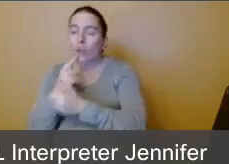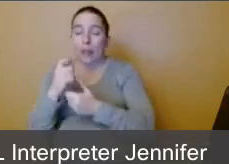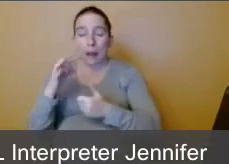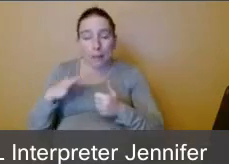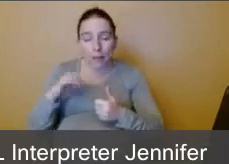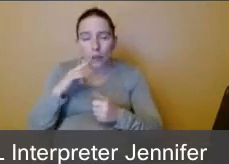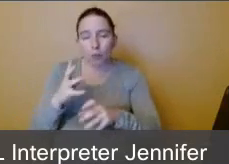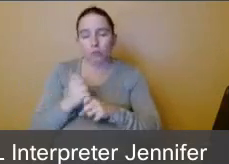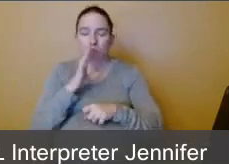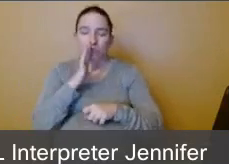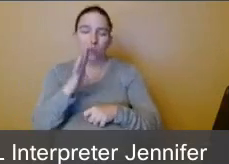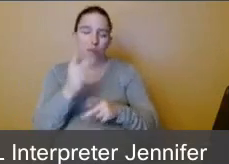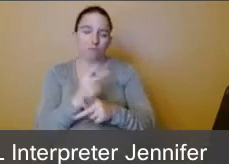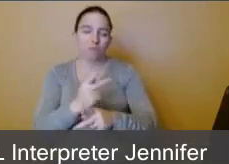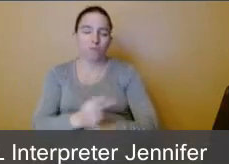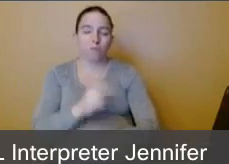will be receiving.